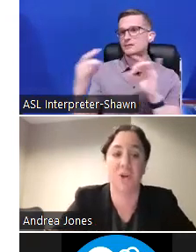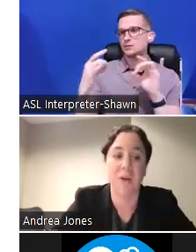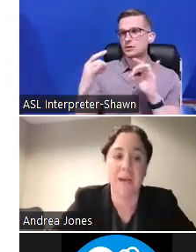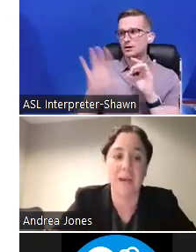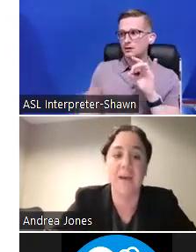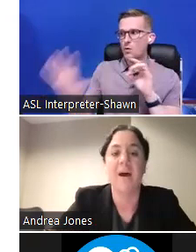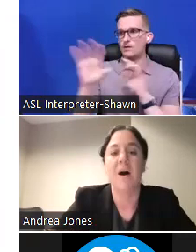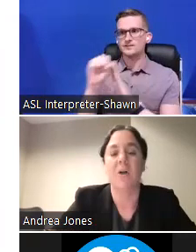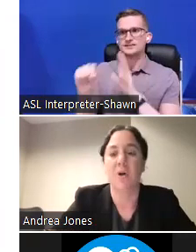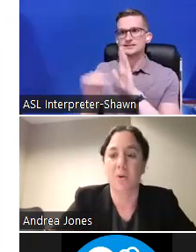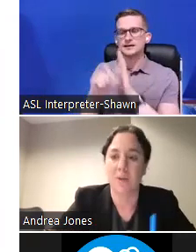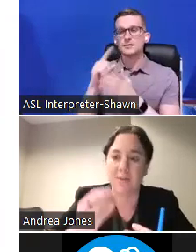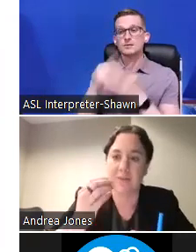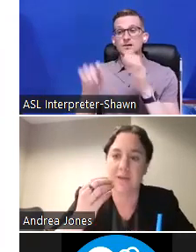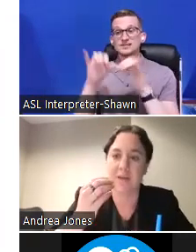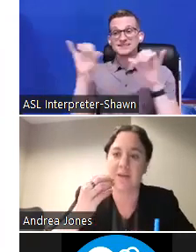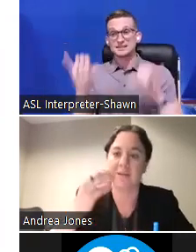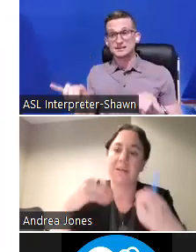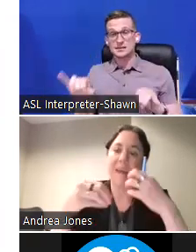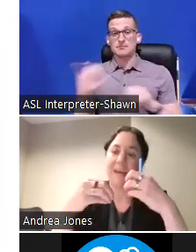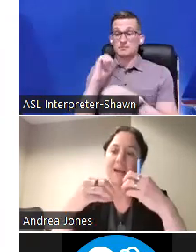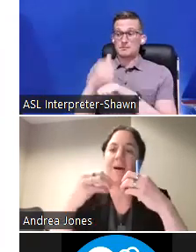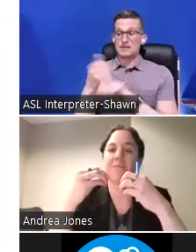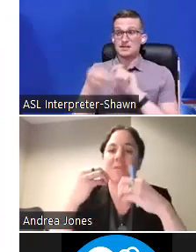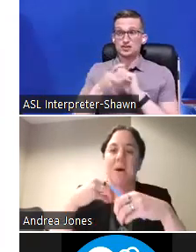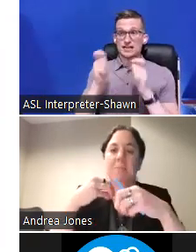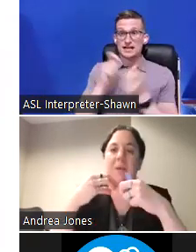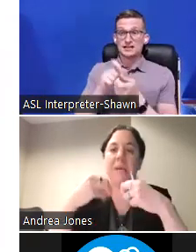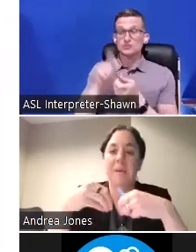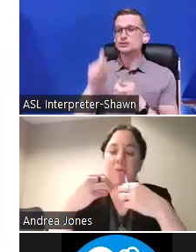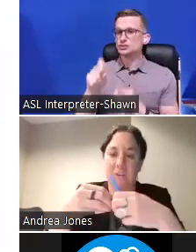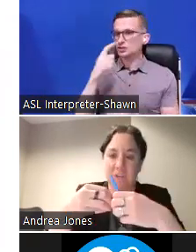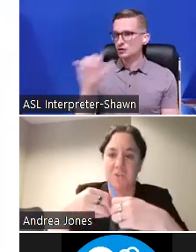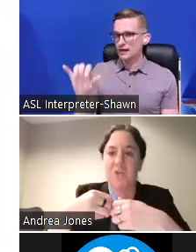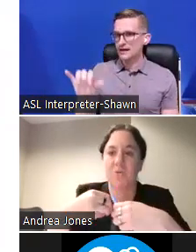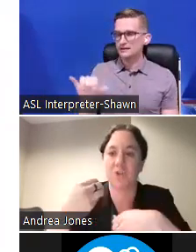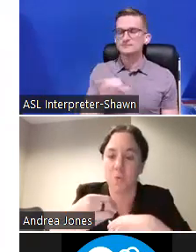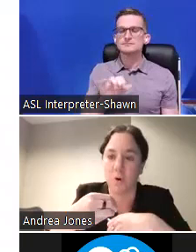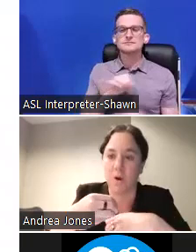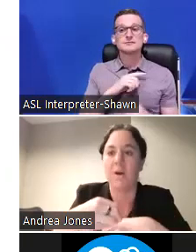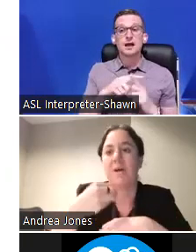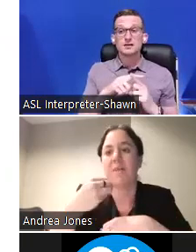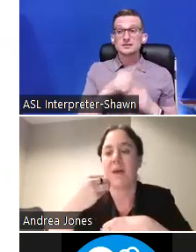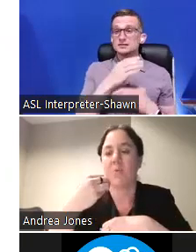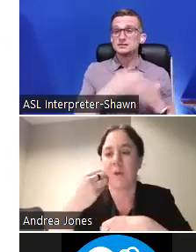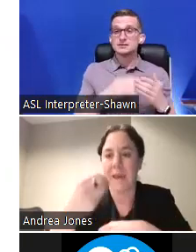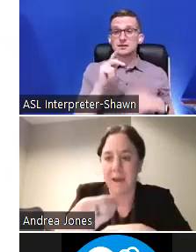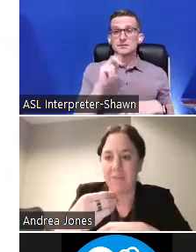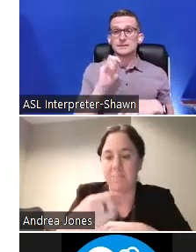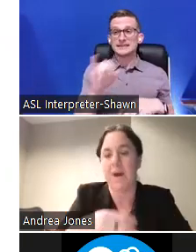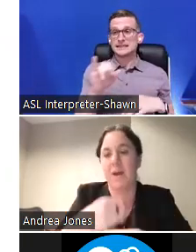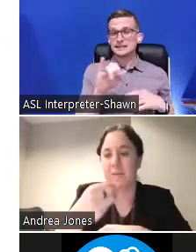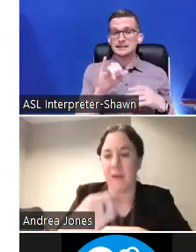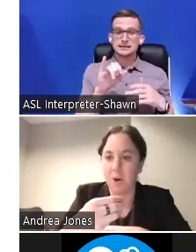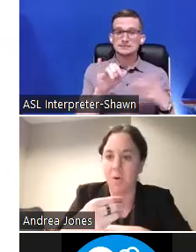should look like, along with the delay of some key provisions to ensure that we have